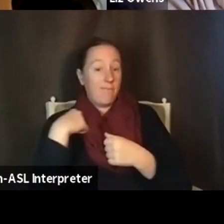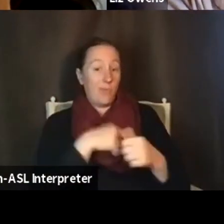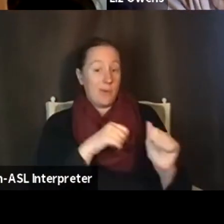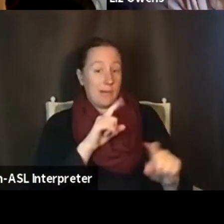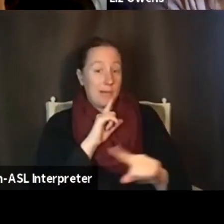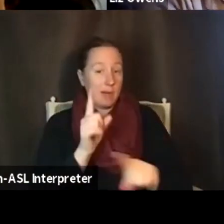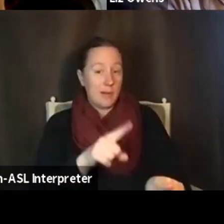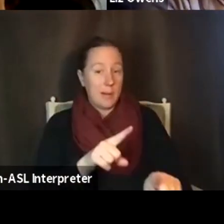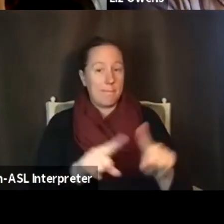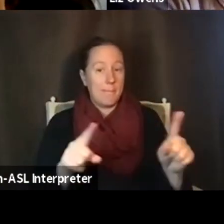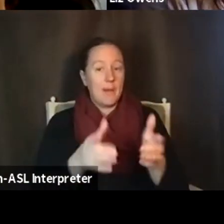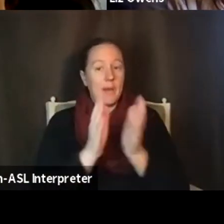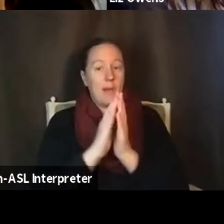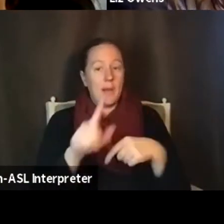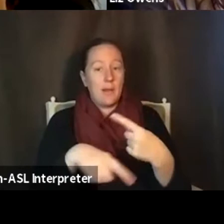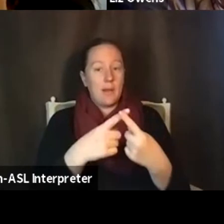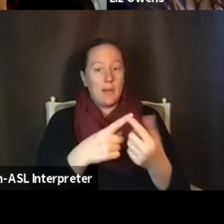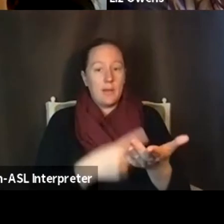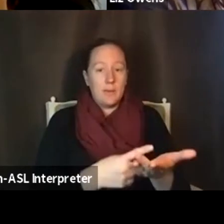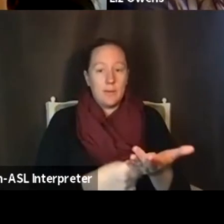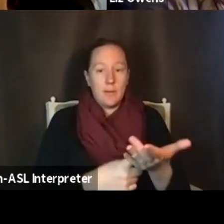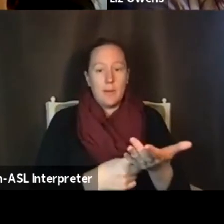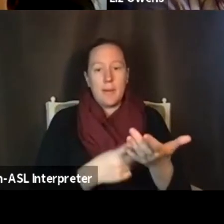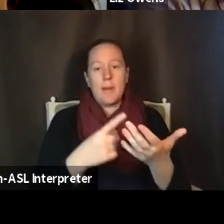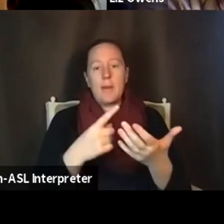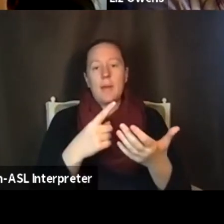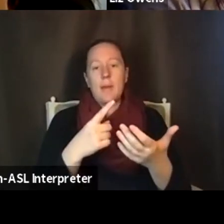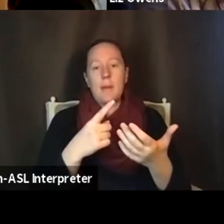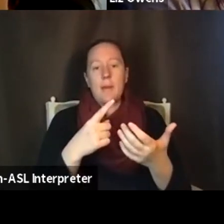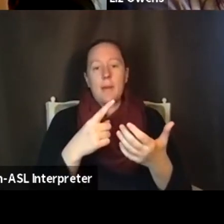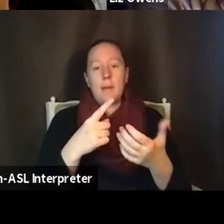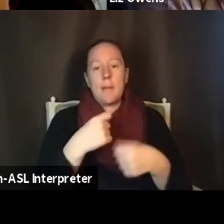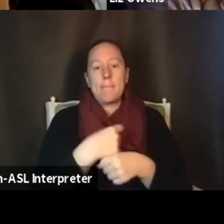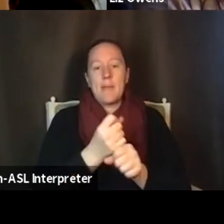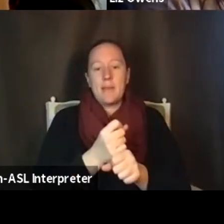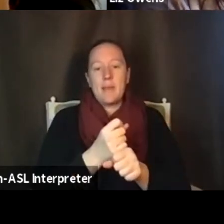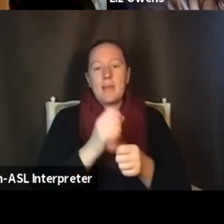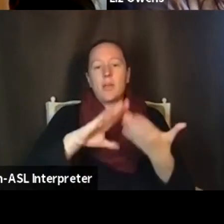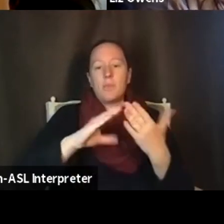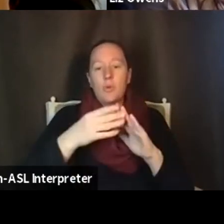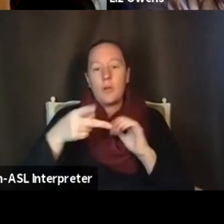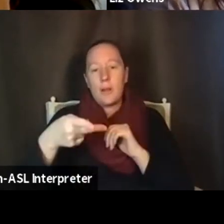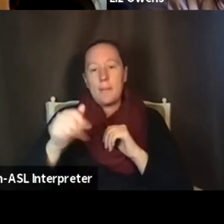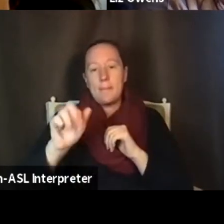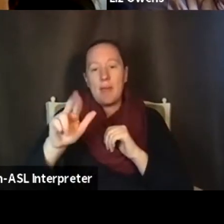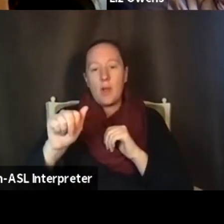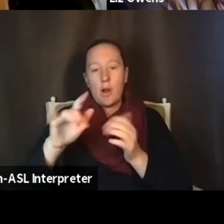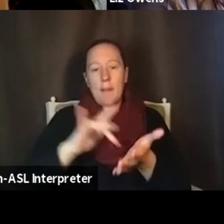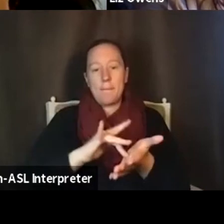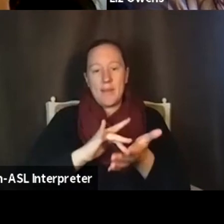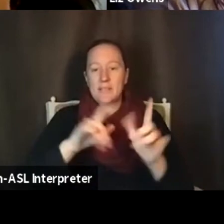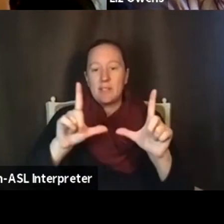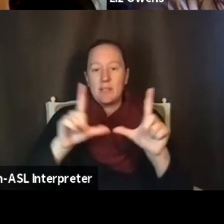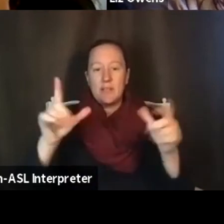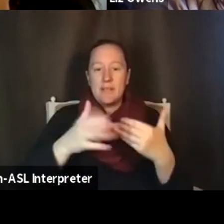but they're asking about, is there discussion around making the community paramedicine licensure easier to obtain for both the